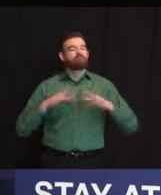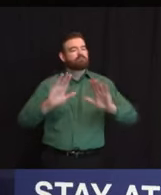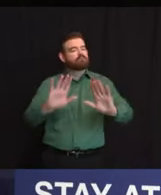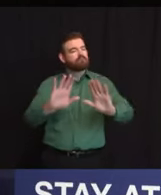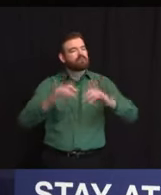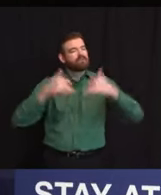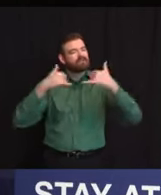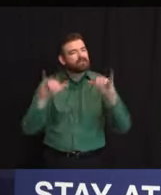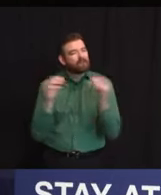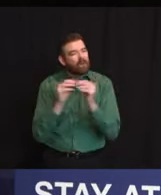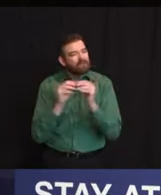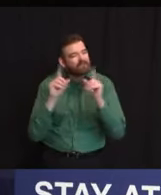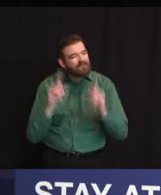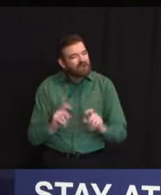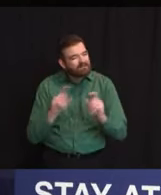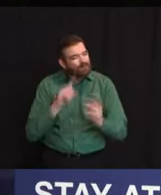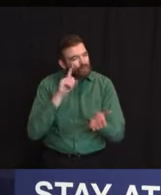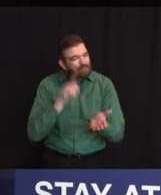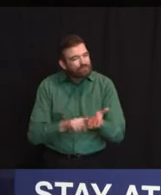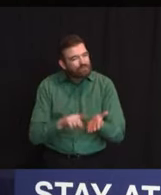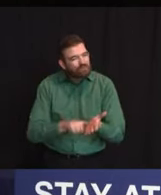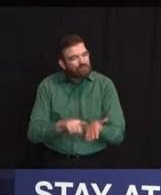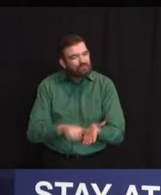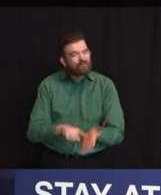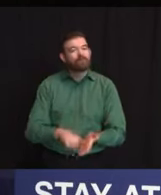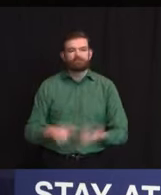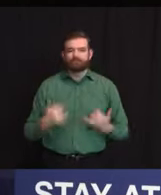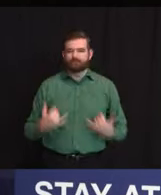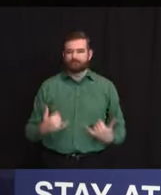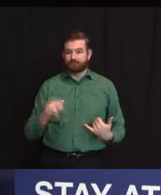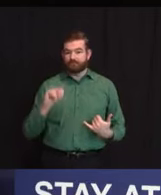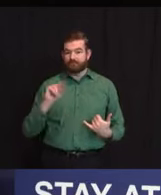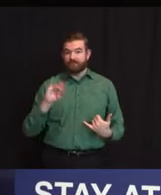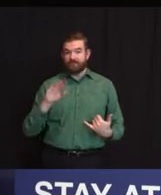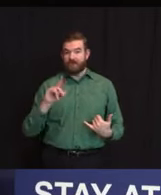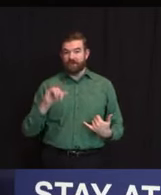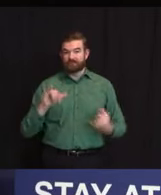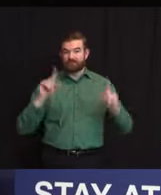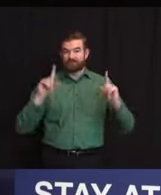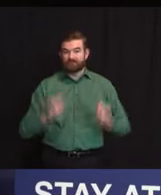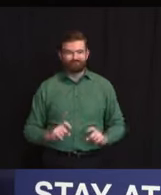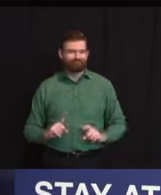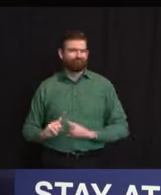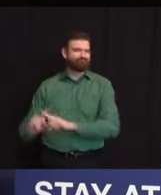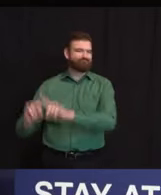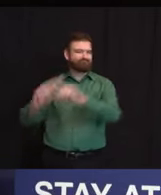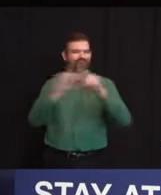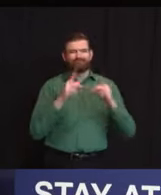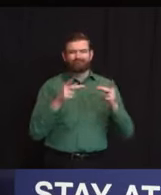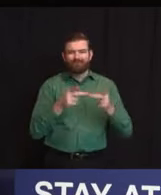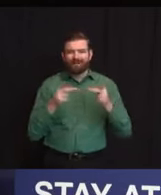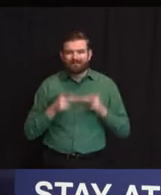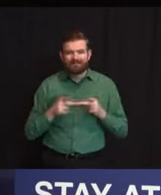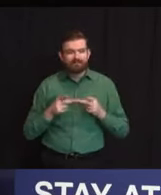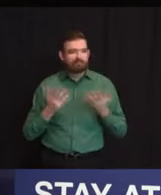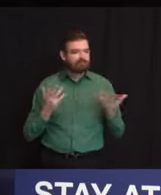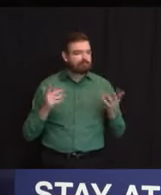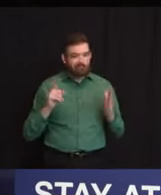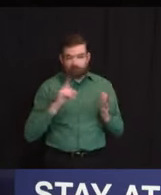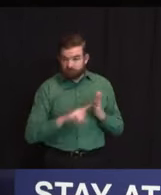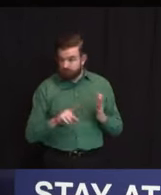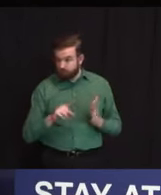there now comes from a whole variety of sources, and exactly how specific and sensitive that test is isn't clear.